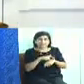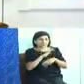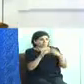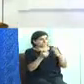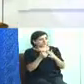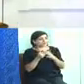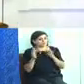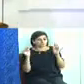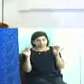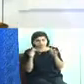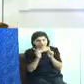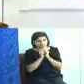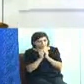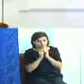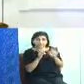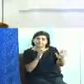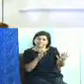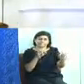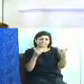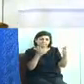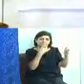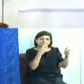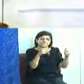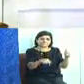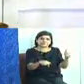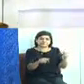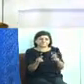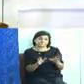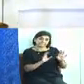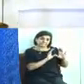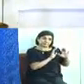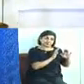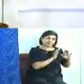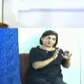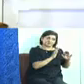them gathered together. And let me just say this as an aside.